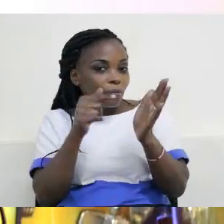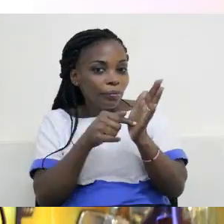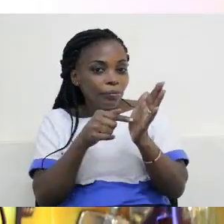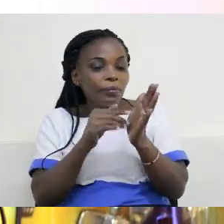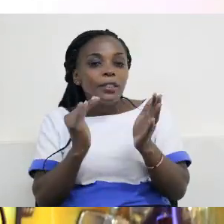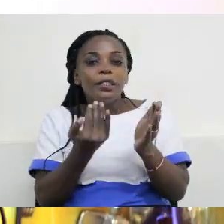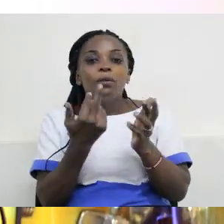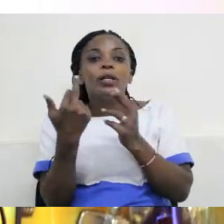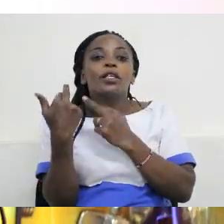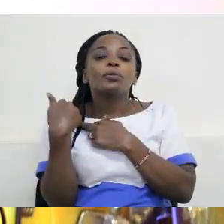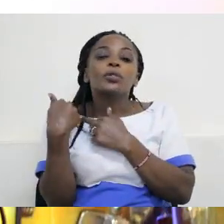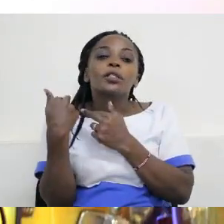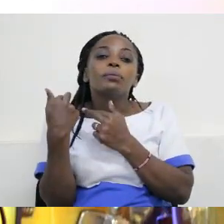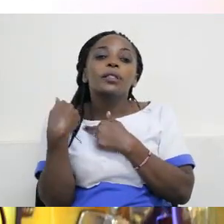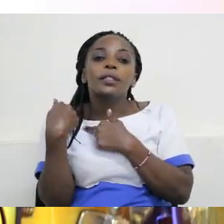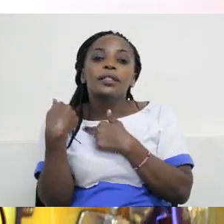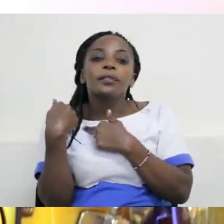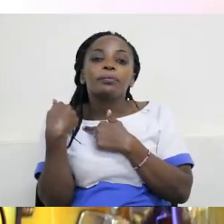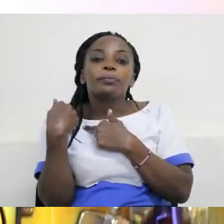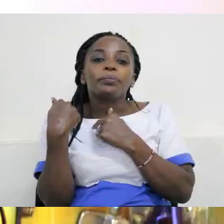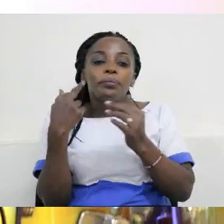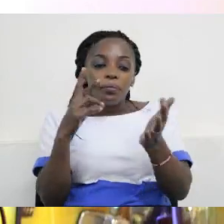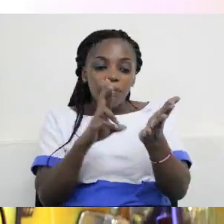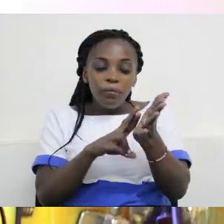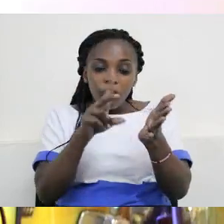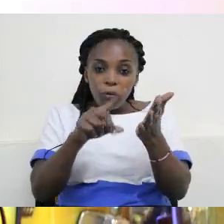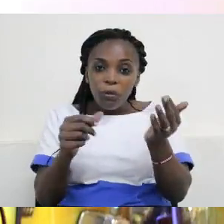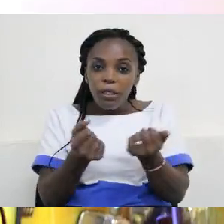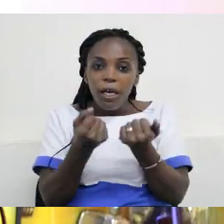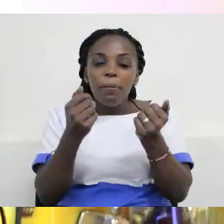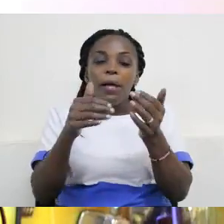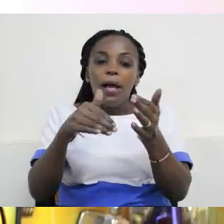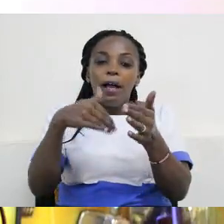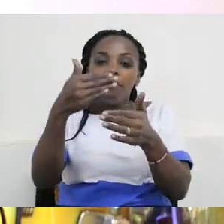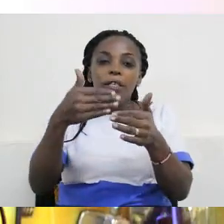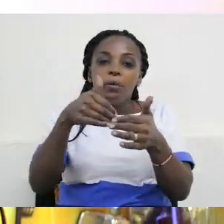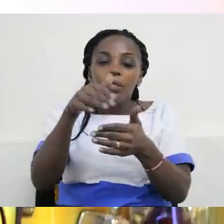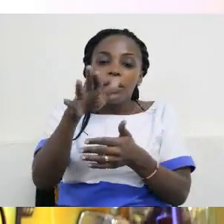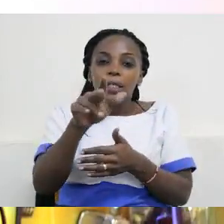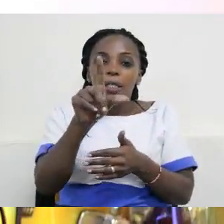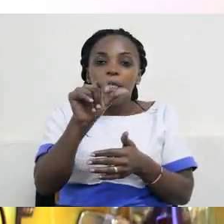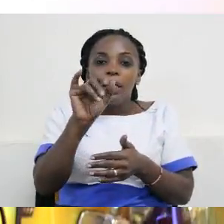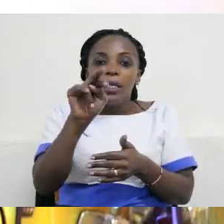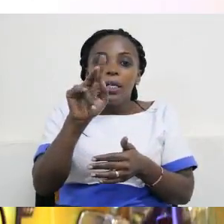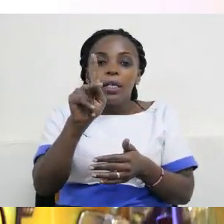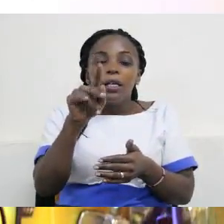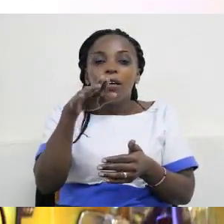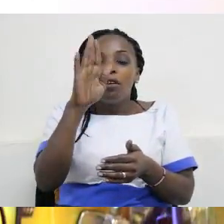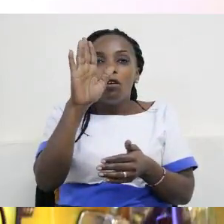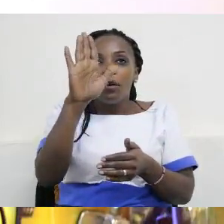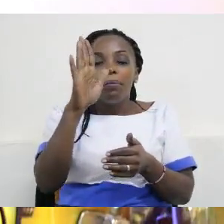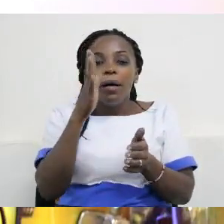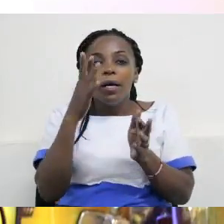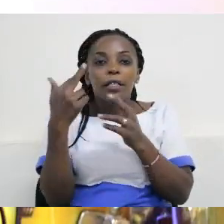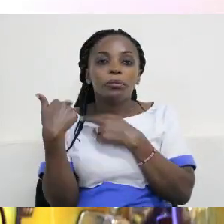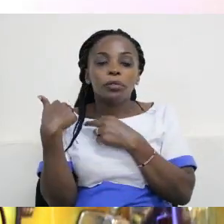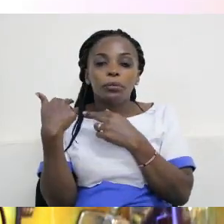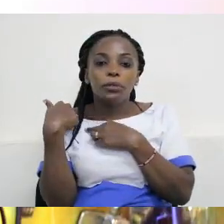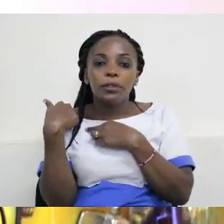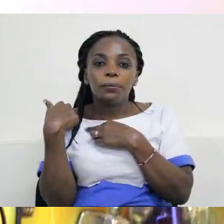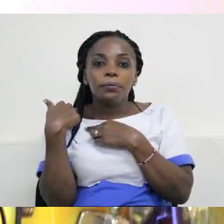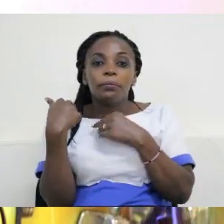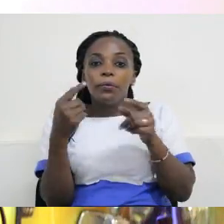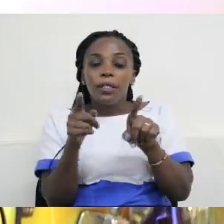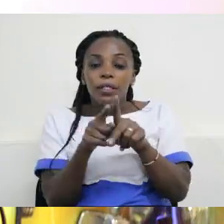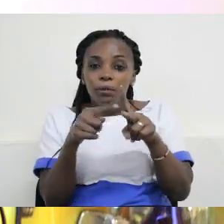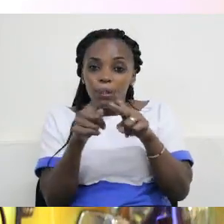our responsibility. The outcome of what comes after we send this link is God's responsibility. As we